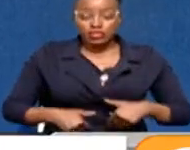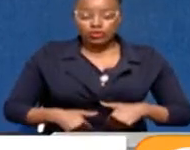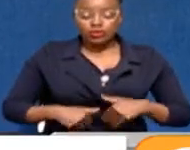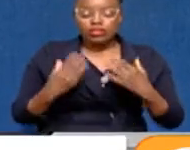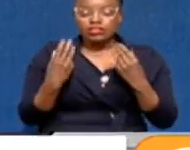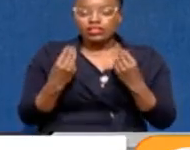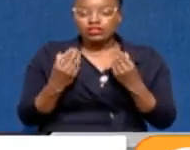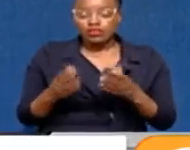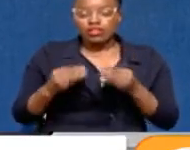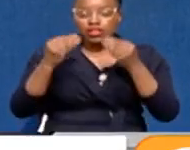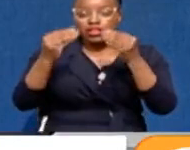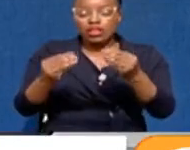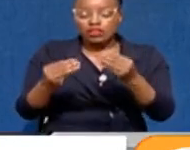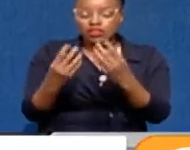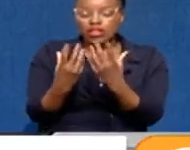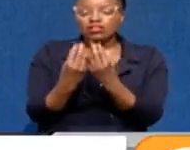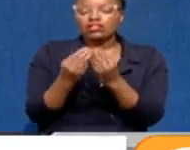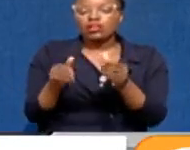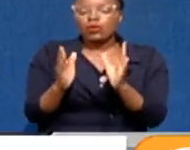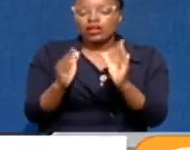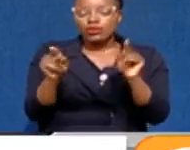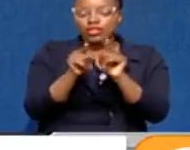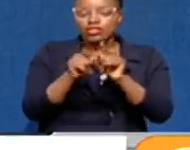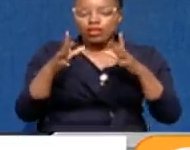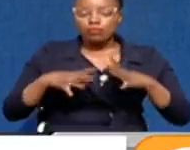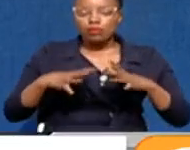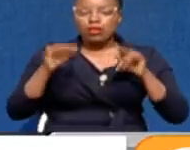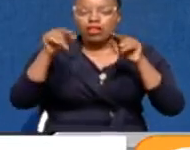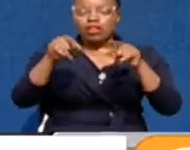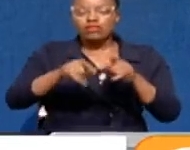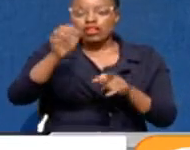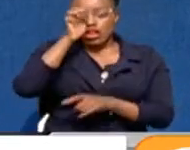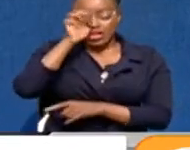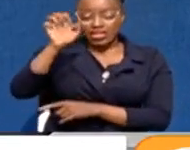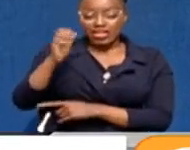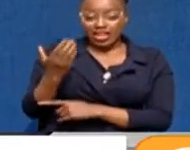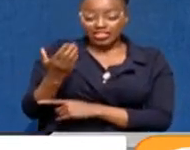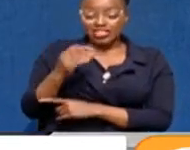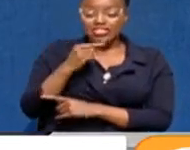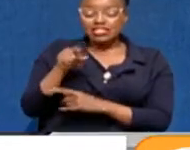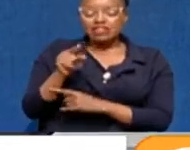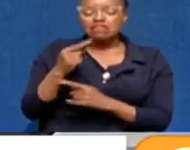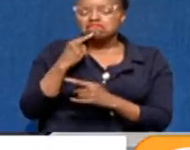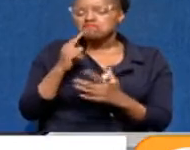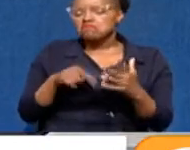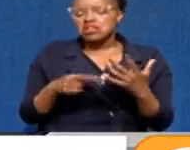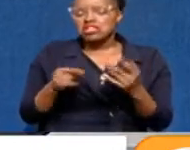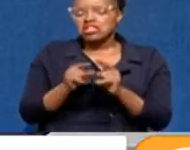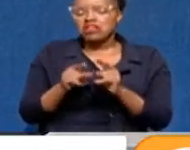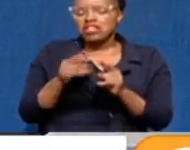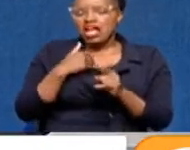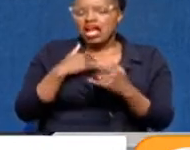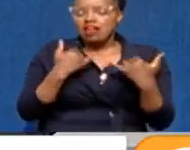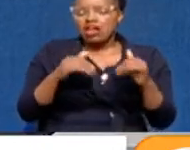are simply granting a walkover to the very same people they accuse of neglecting them. They are simply playing into